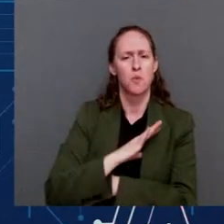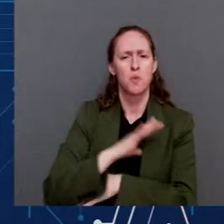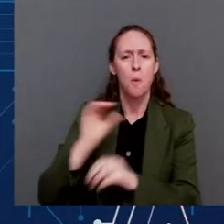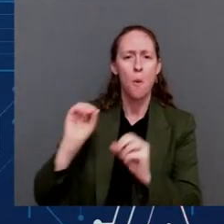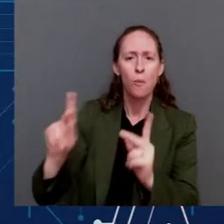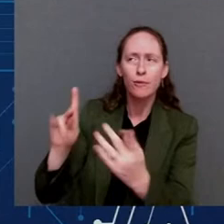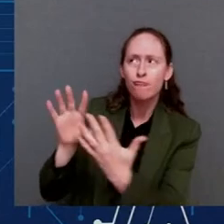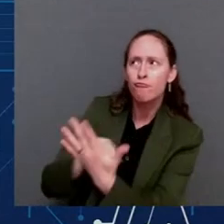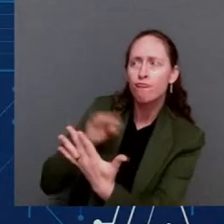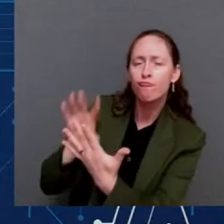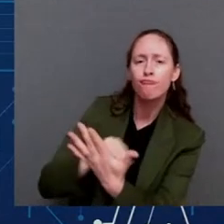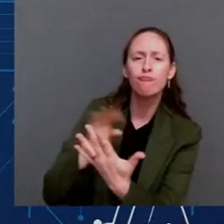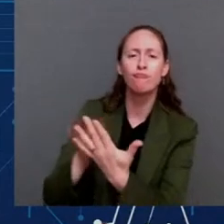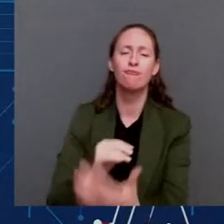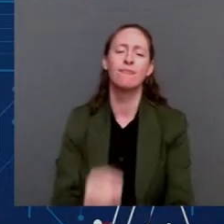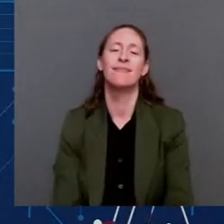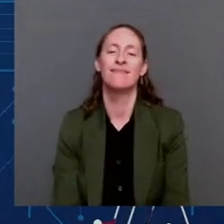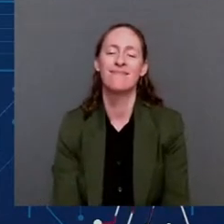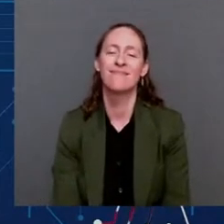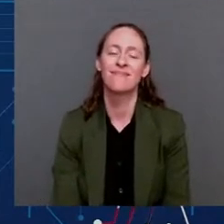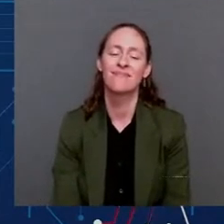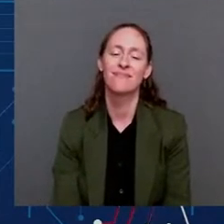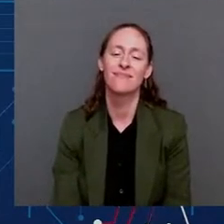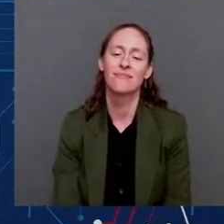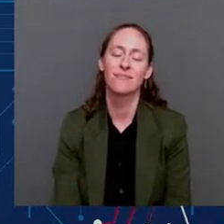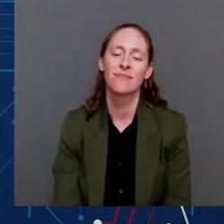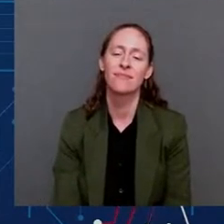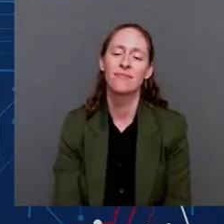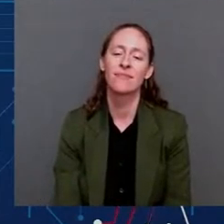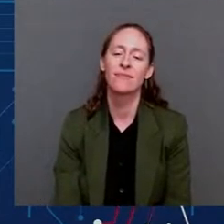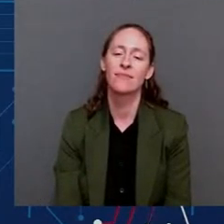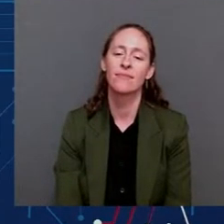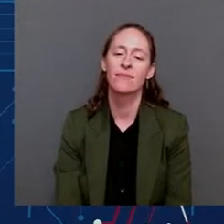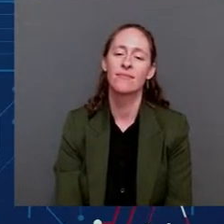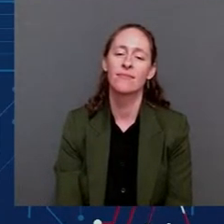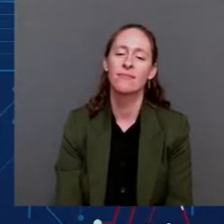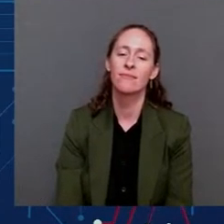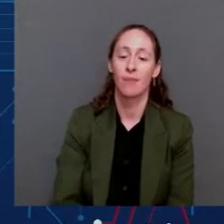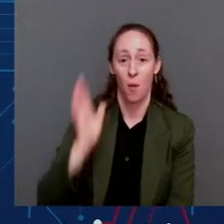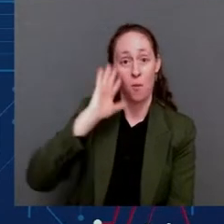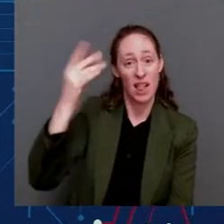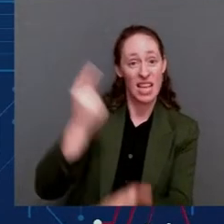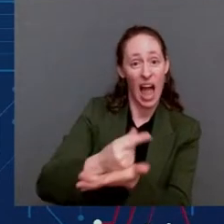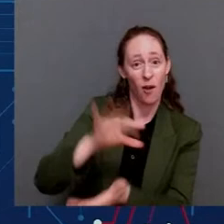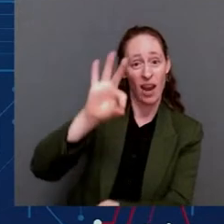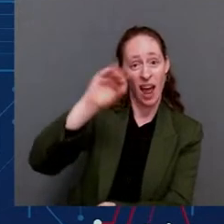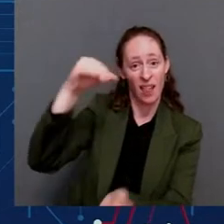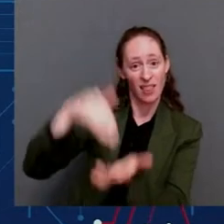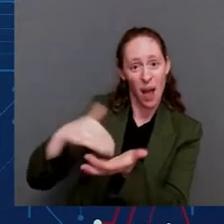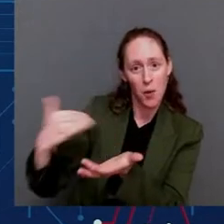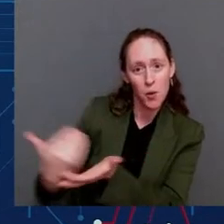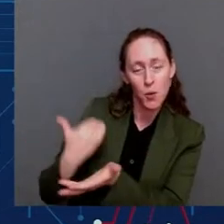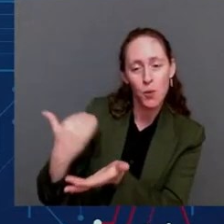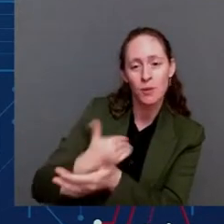need 90,000 more workers by 2025. That's tens of thousands